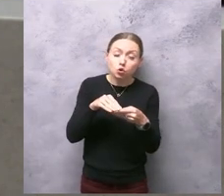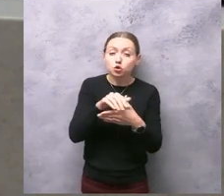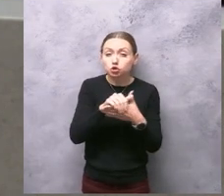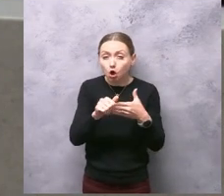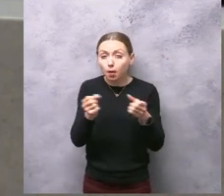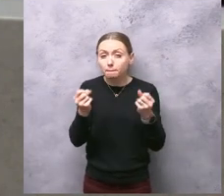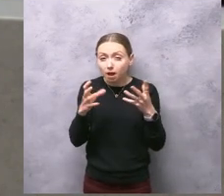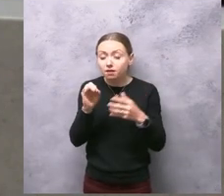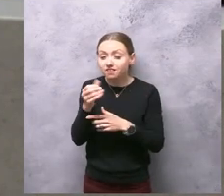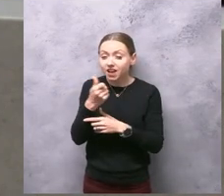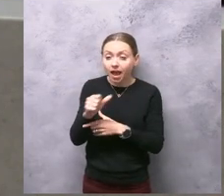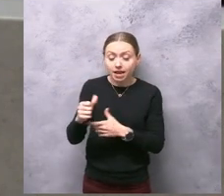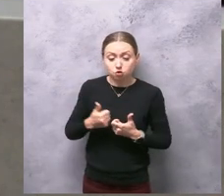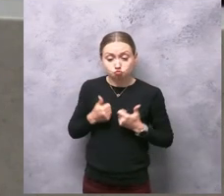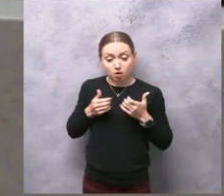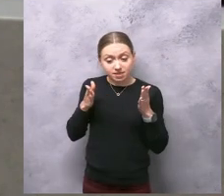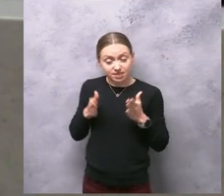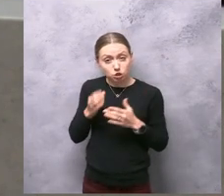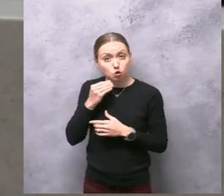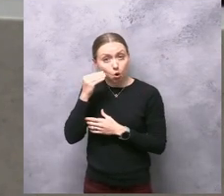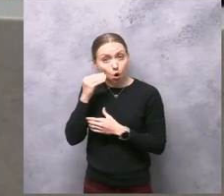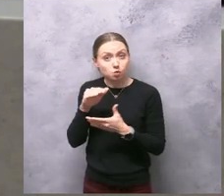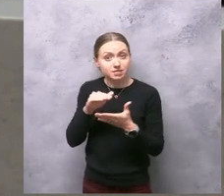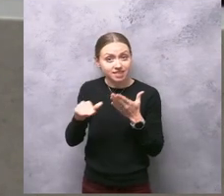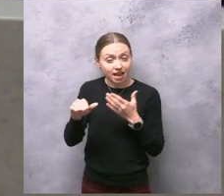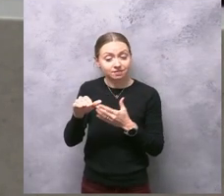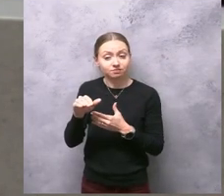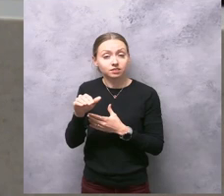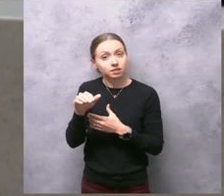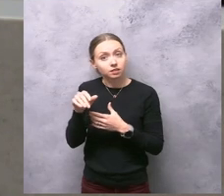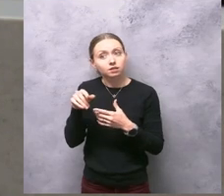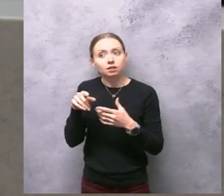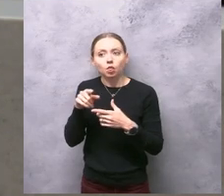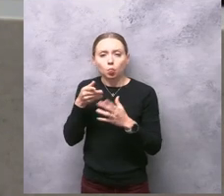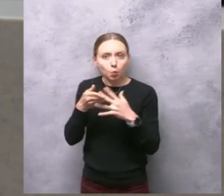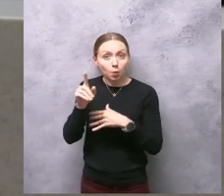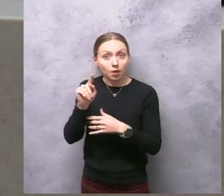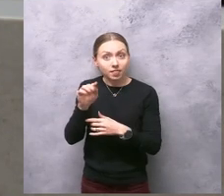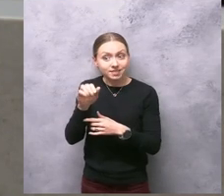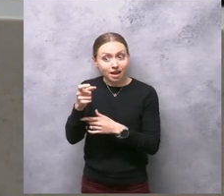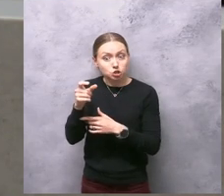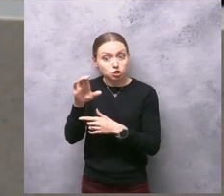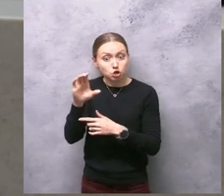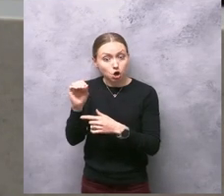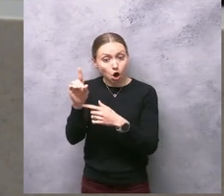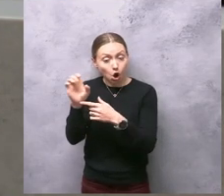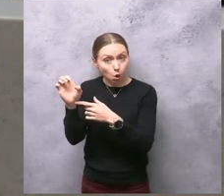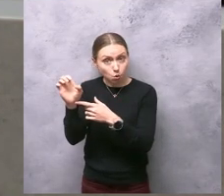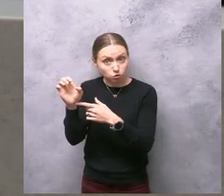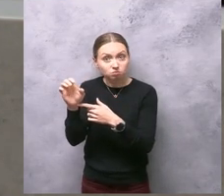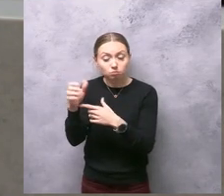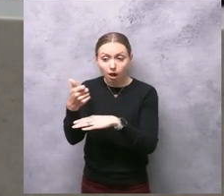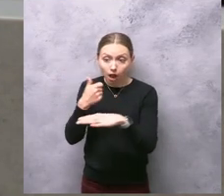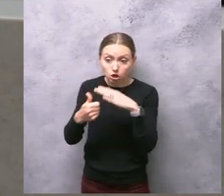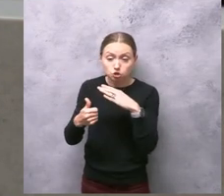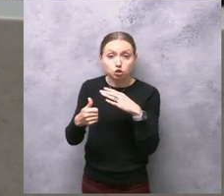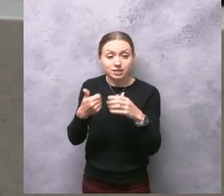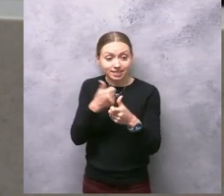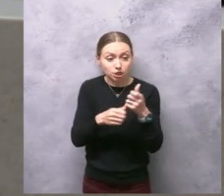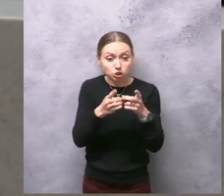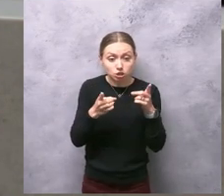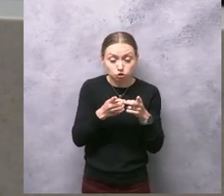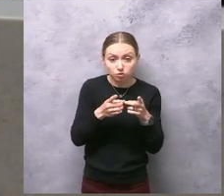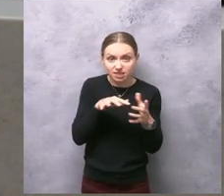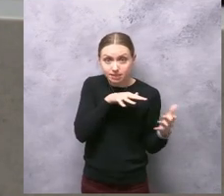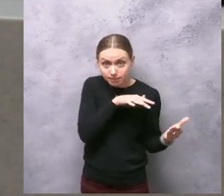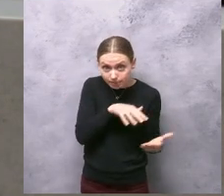residence homestead exemption granted under Section 11.13N tax code in a year that is subject to the study of each district, end quote,